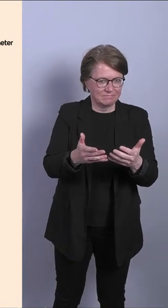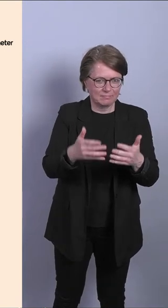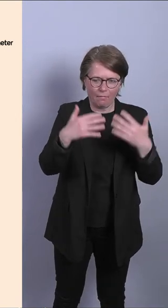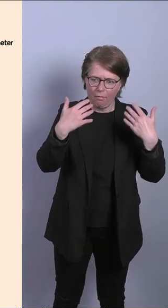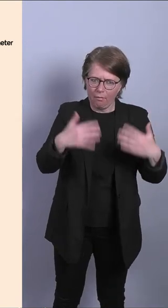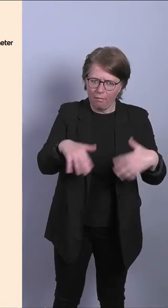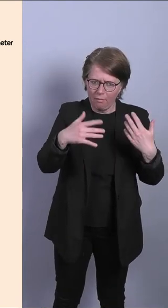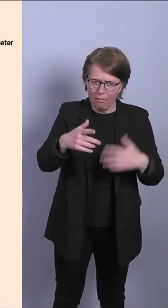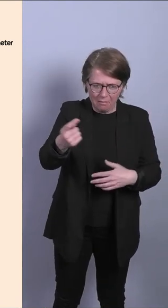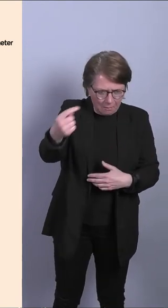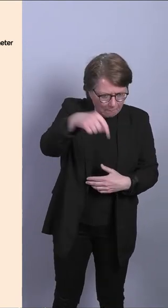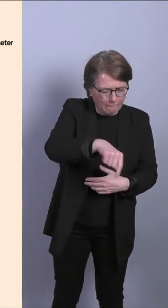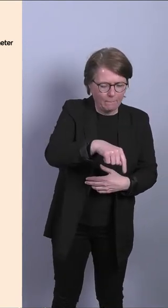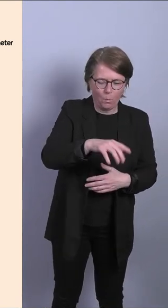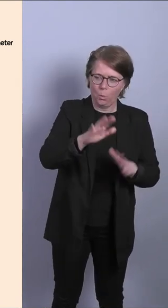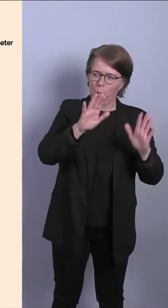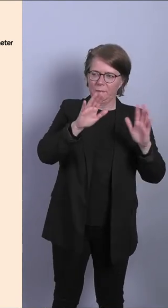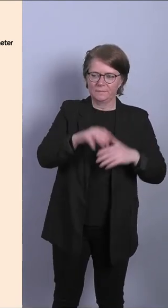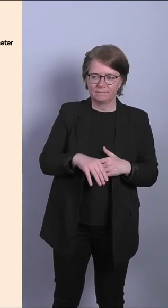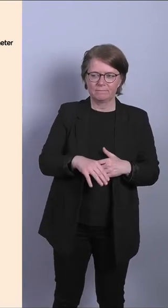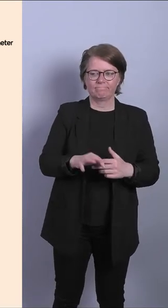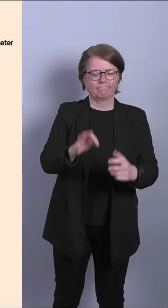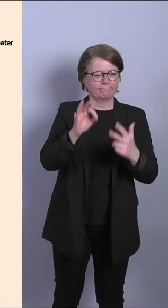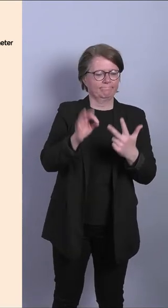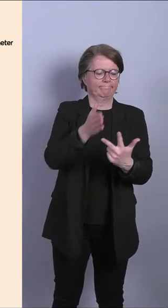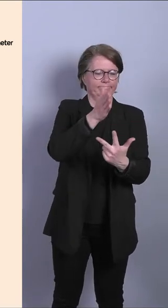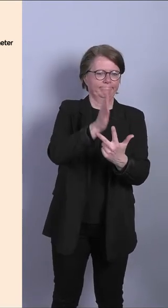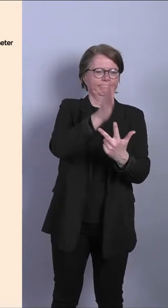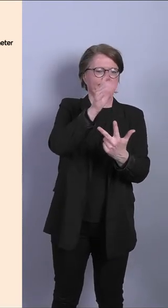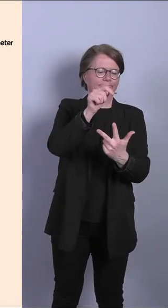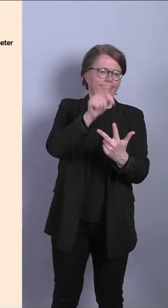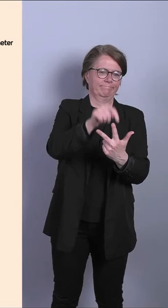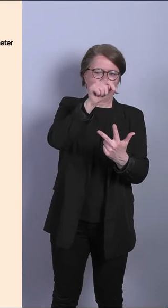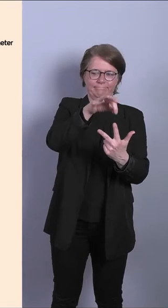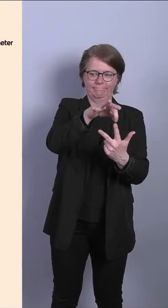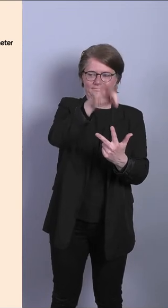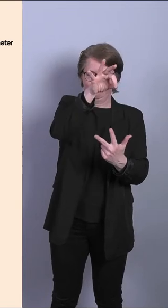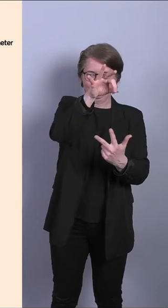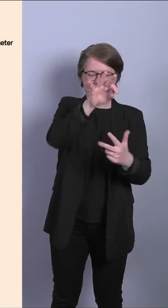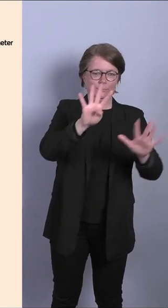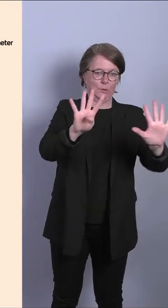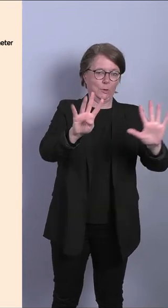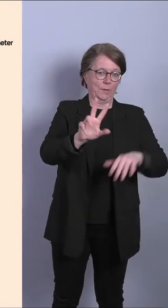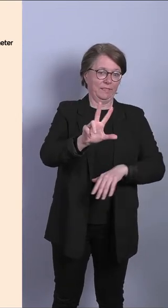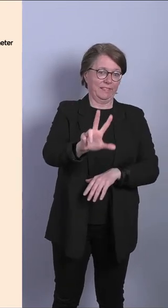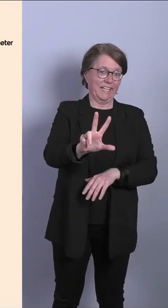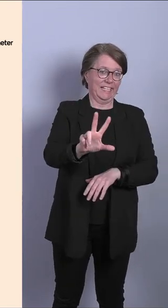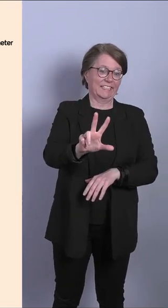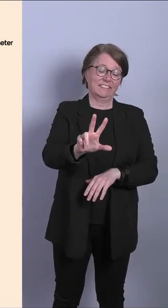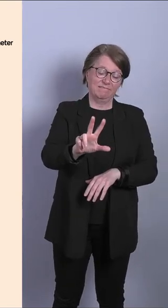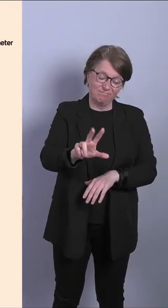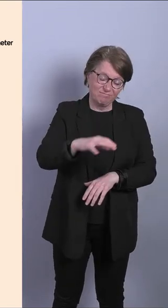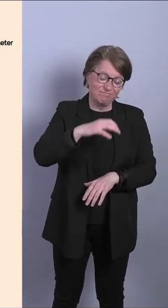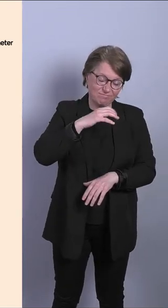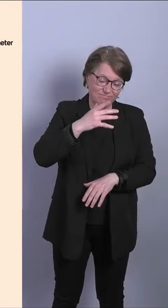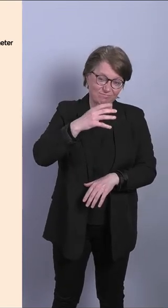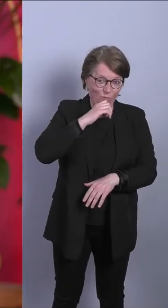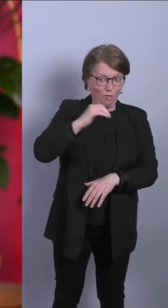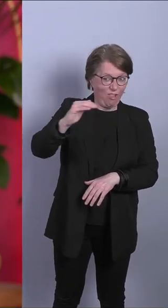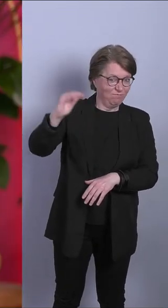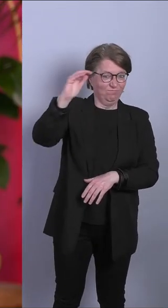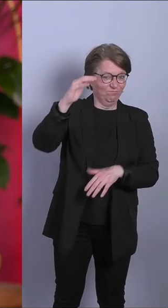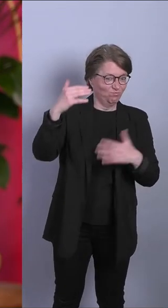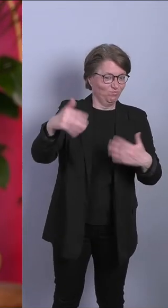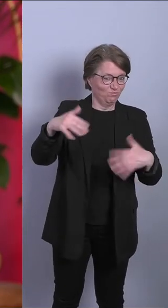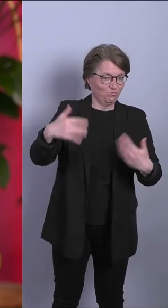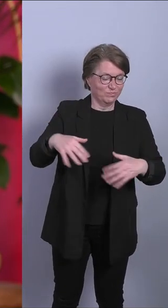No matter which age. Oh, I have so much respect for that person. Okay, the correct answer is 93 years. 93 years. That's